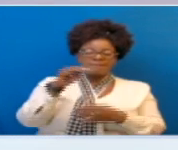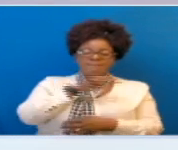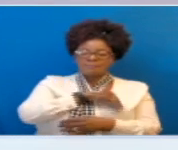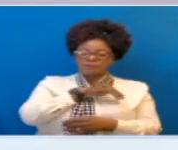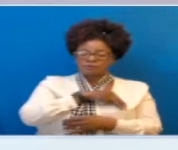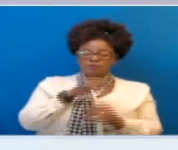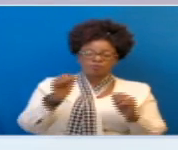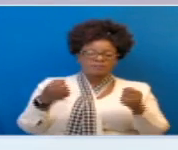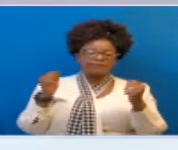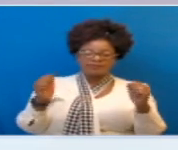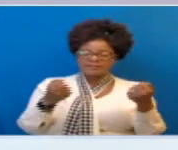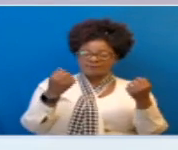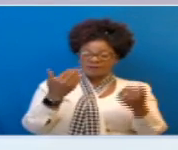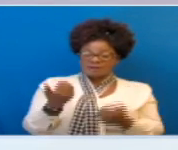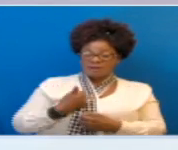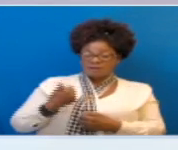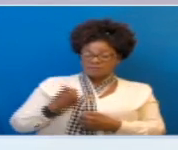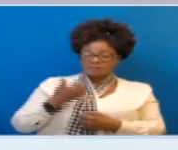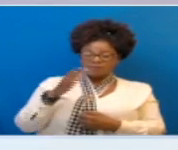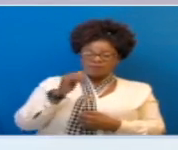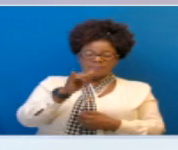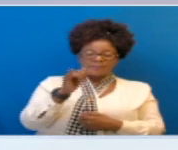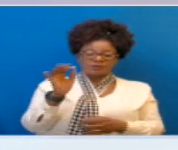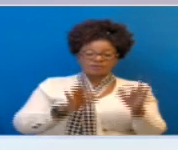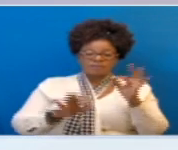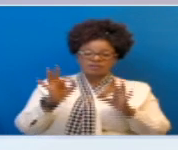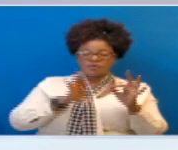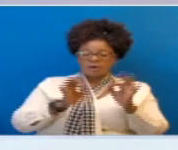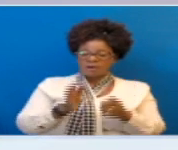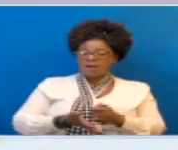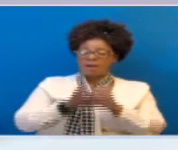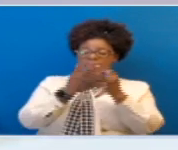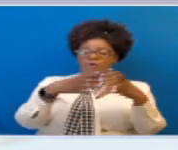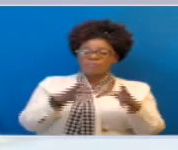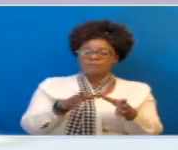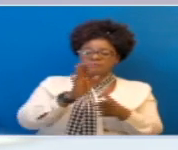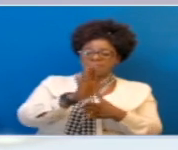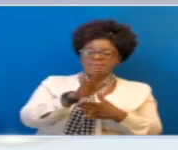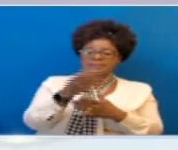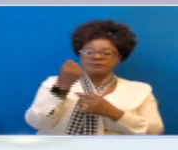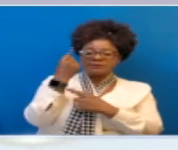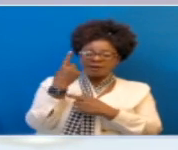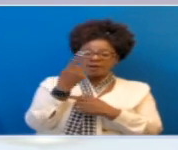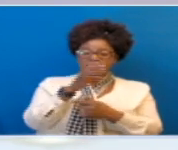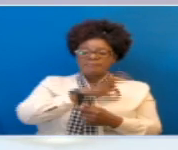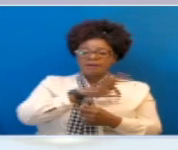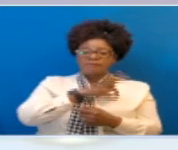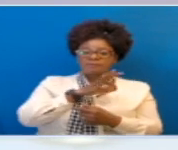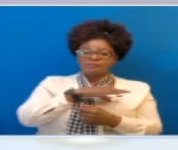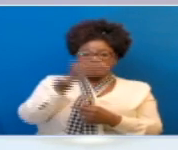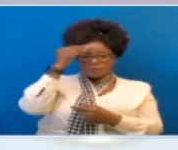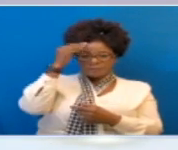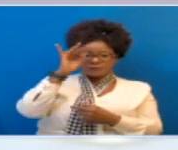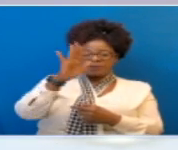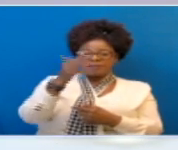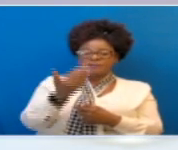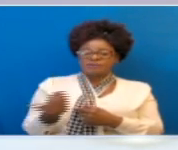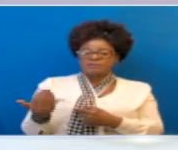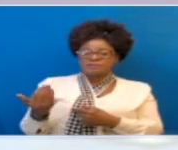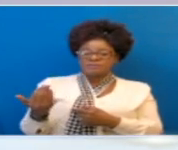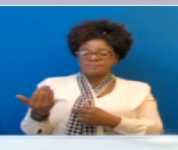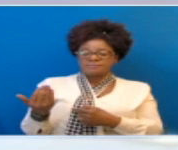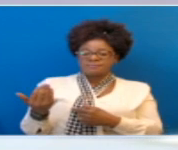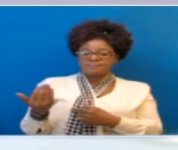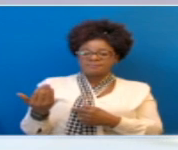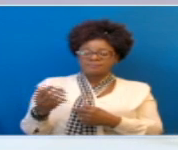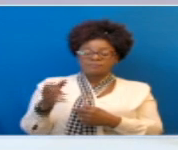from outdated traditions, in addition to helping her community understand the benefits of educating their daughters. So far, she